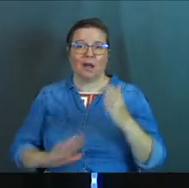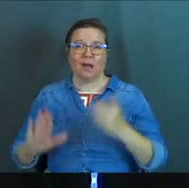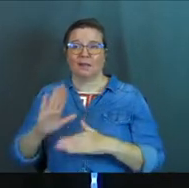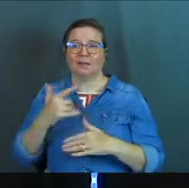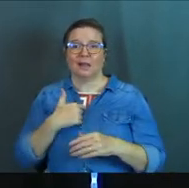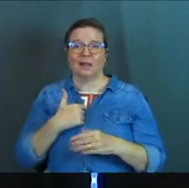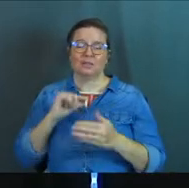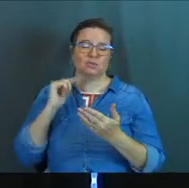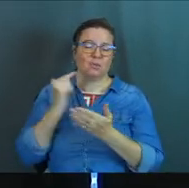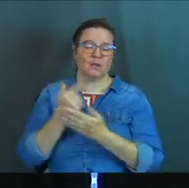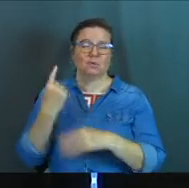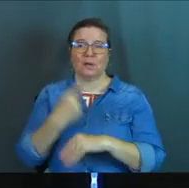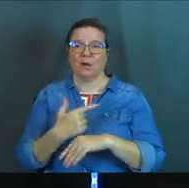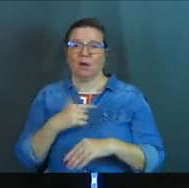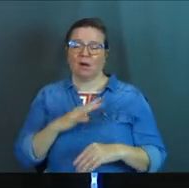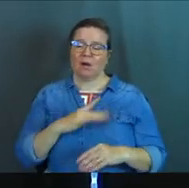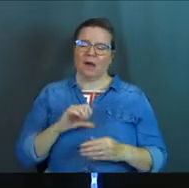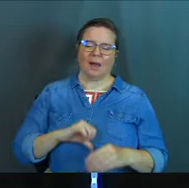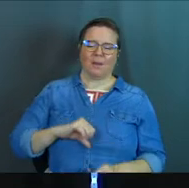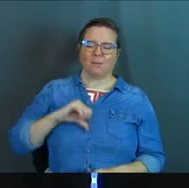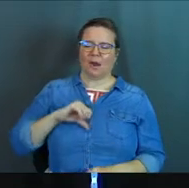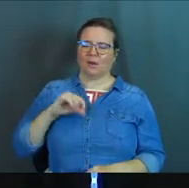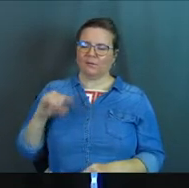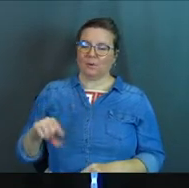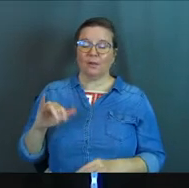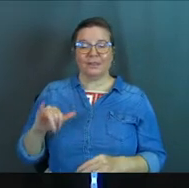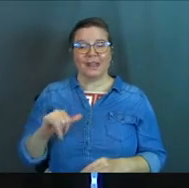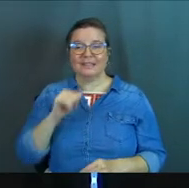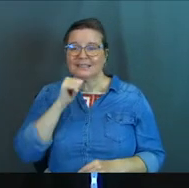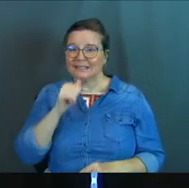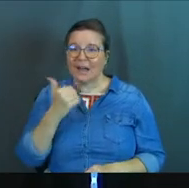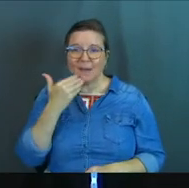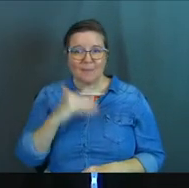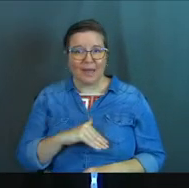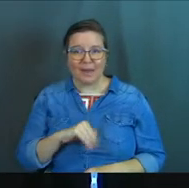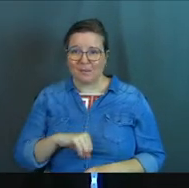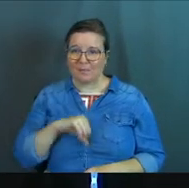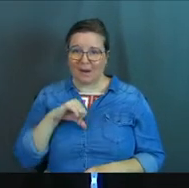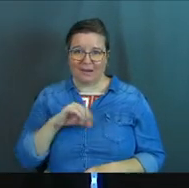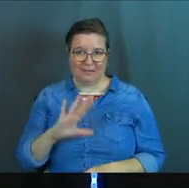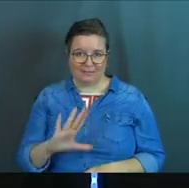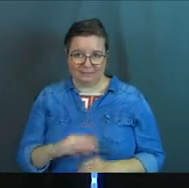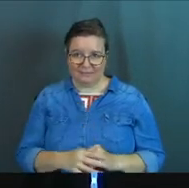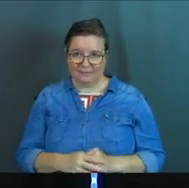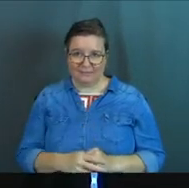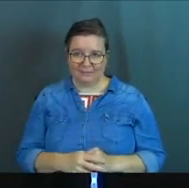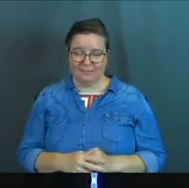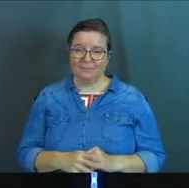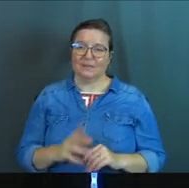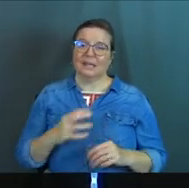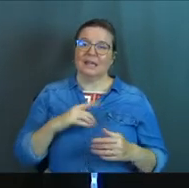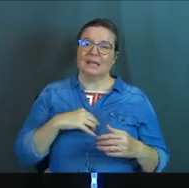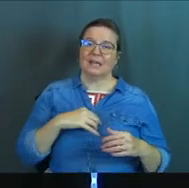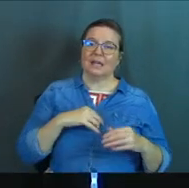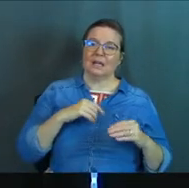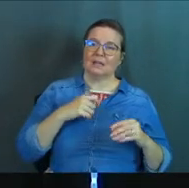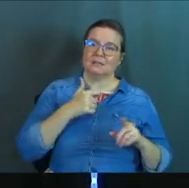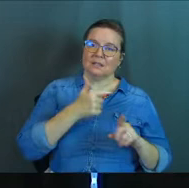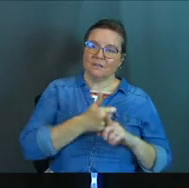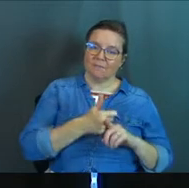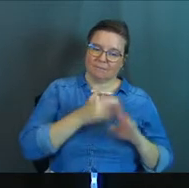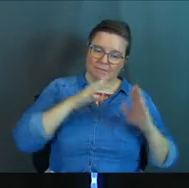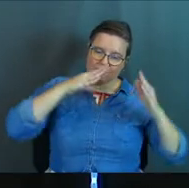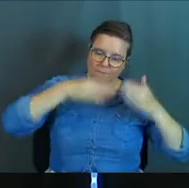and like it's graduation day. And you're like, I'm proud of you. That's not bad. It's the relentless focus